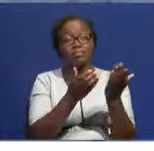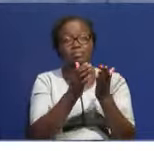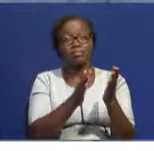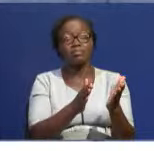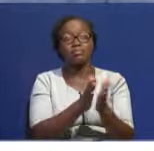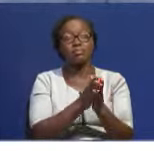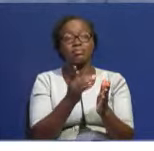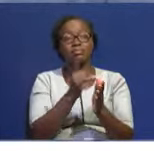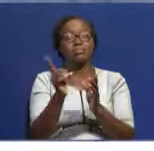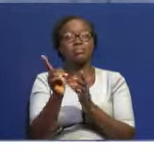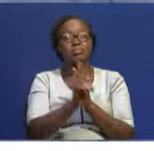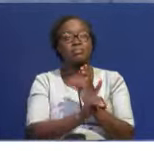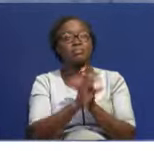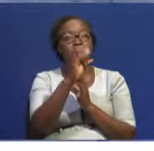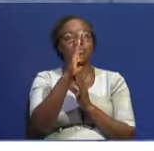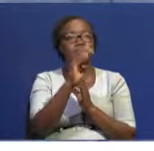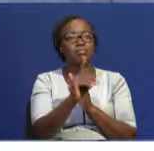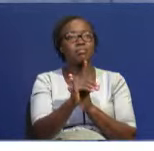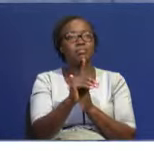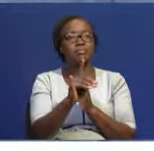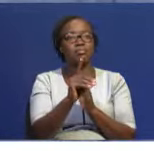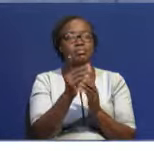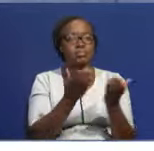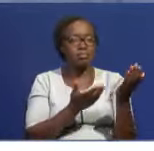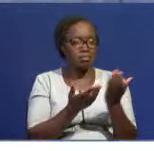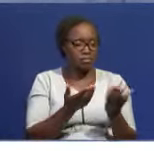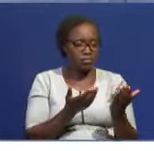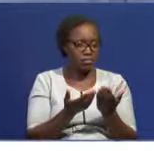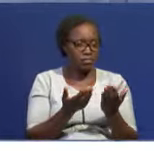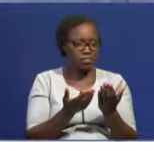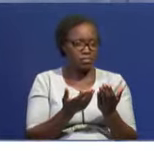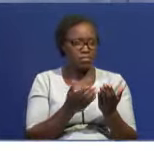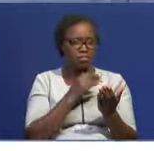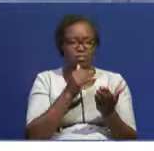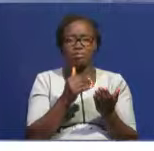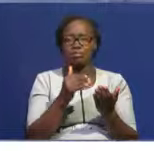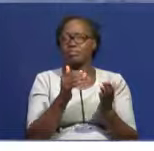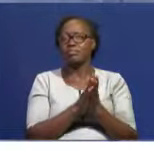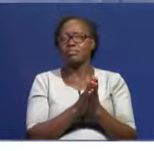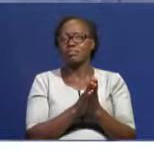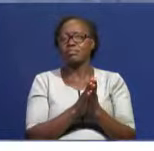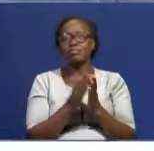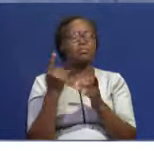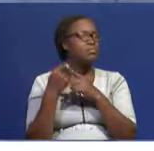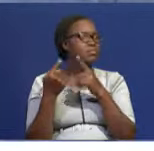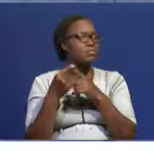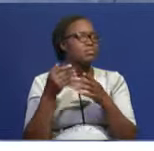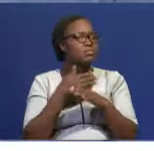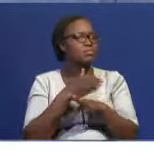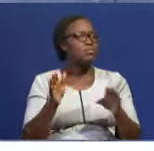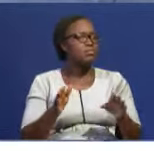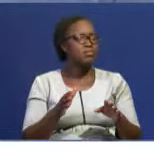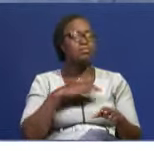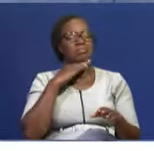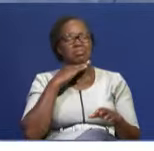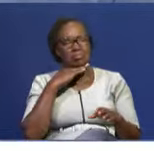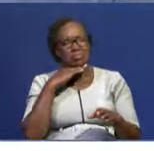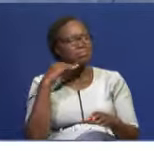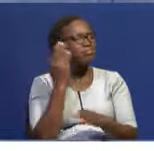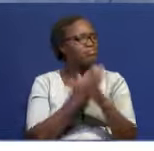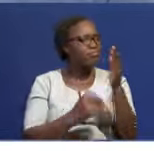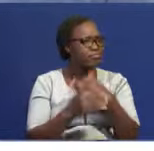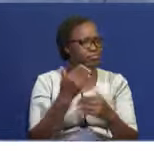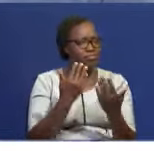and those who come to CBD to earn their living do not get into such tough situations, loss of life, maiming and